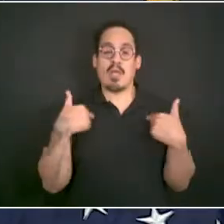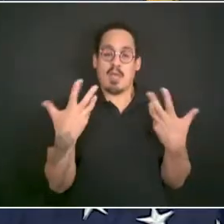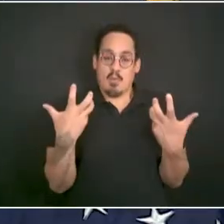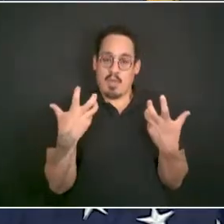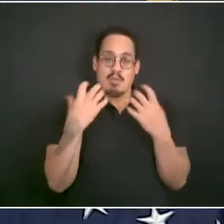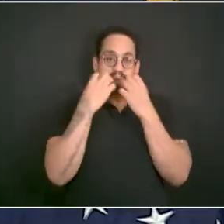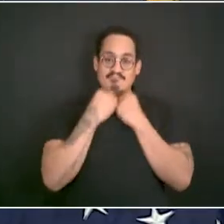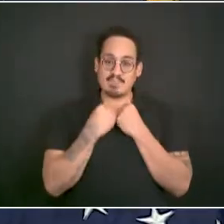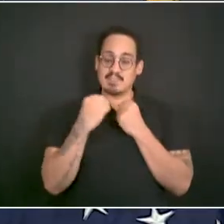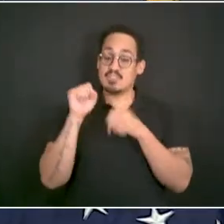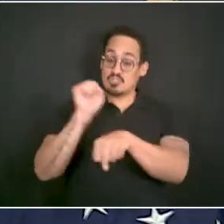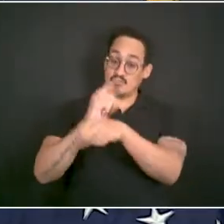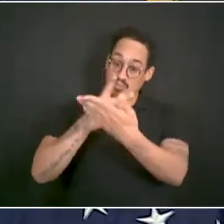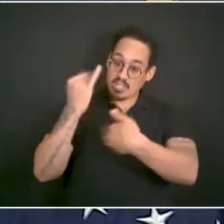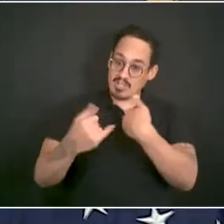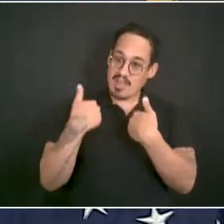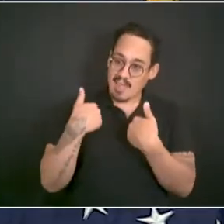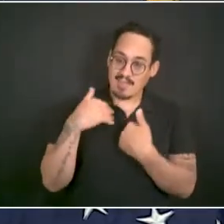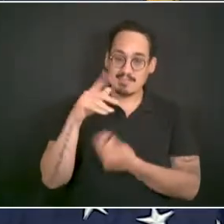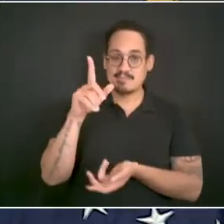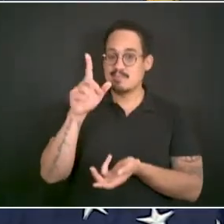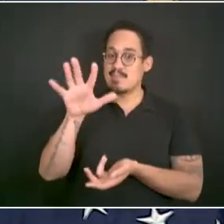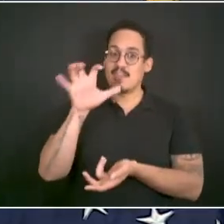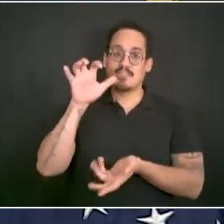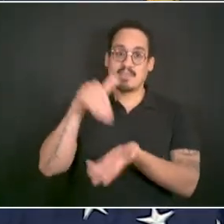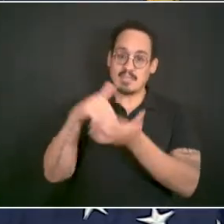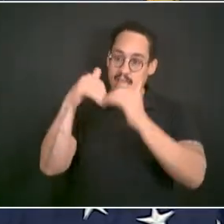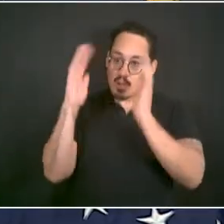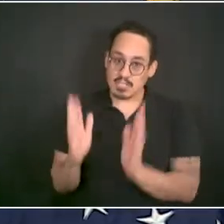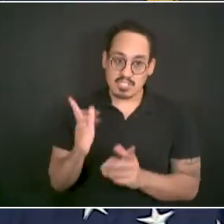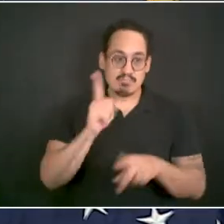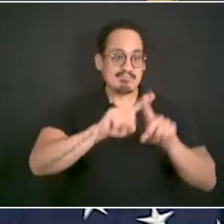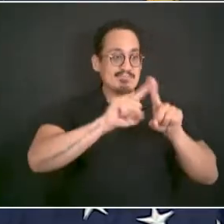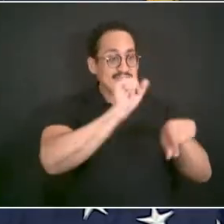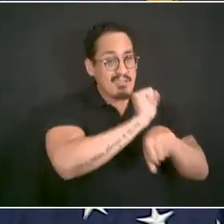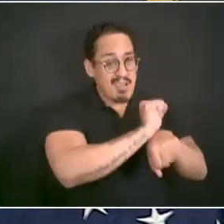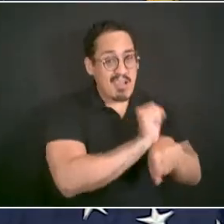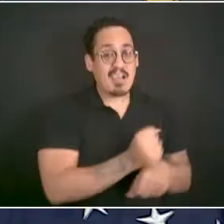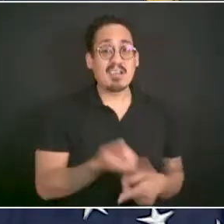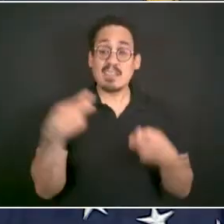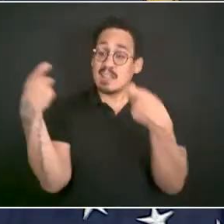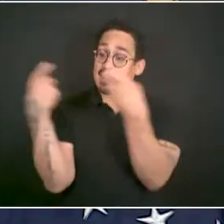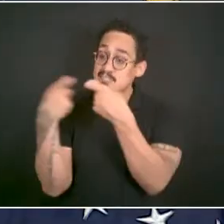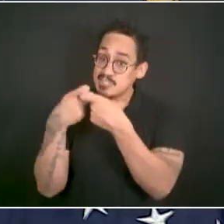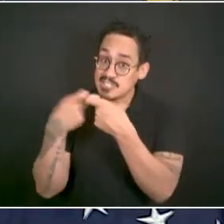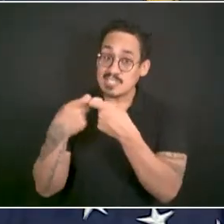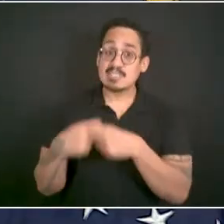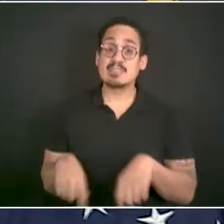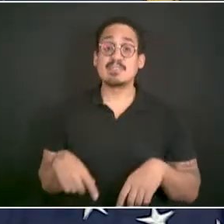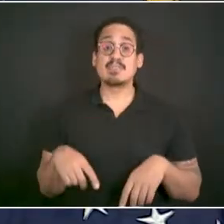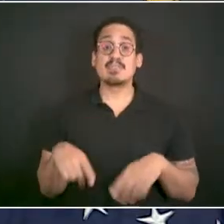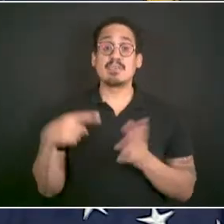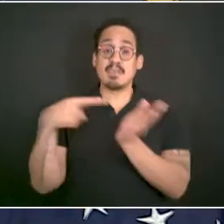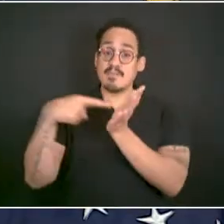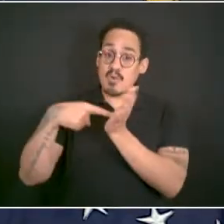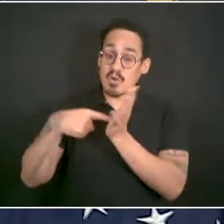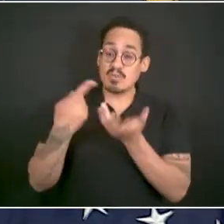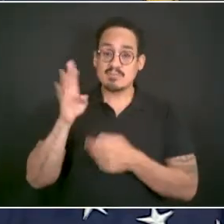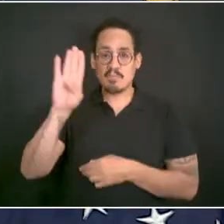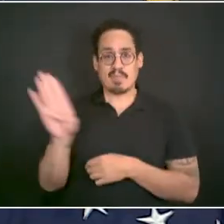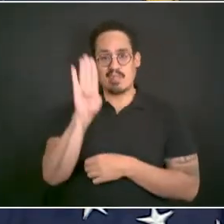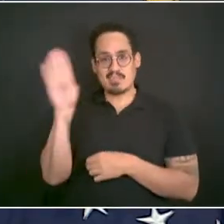1,500 jobs, 500,000 houses would be able to get electricity for it, billions of dollars